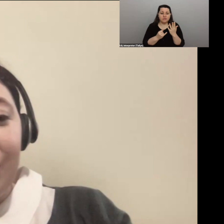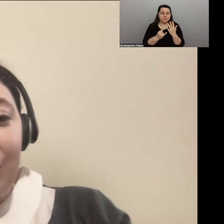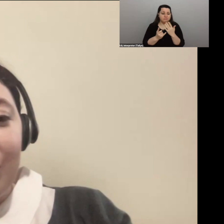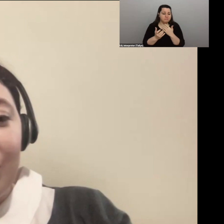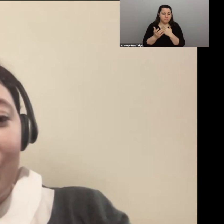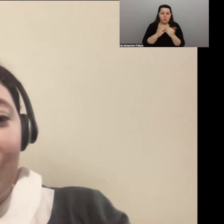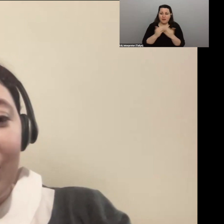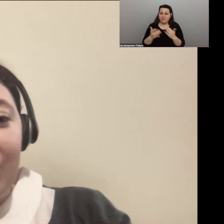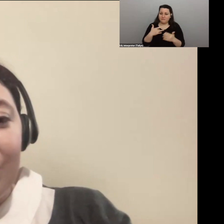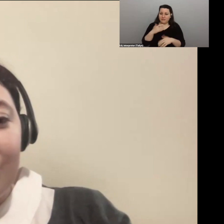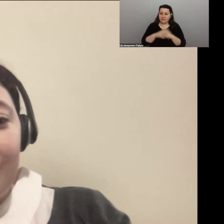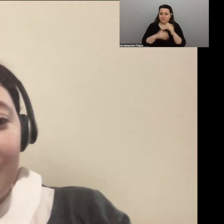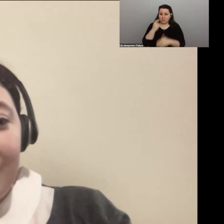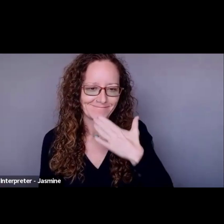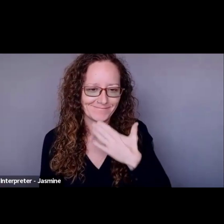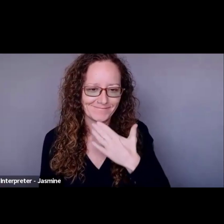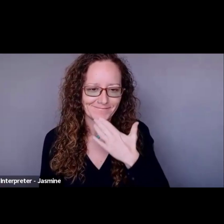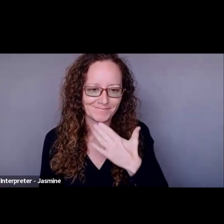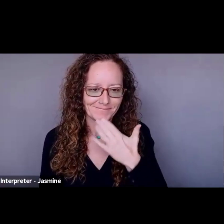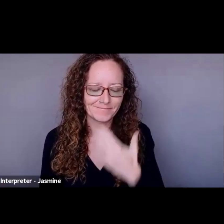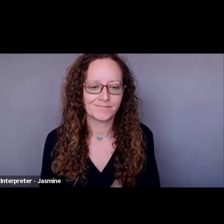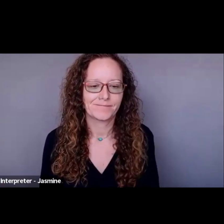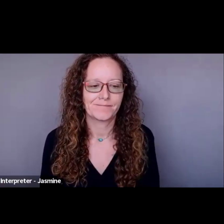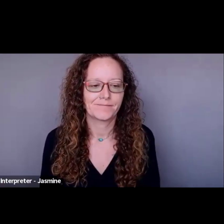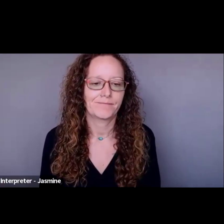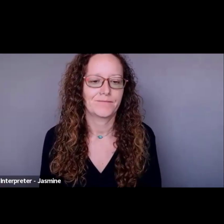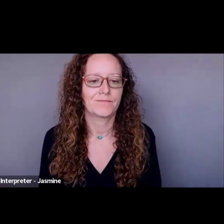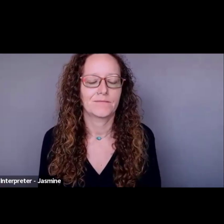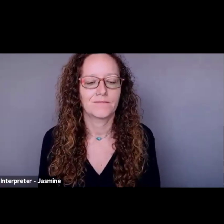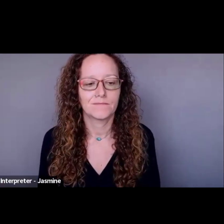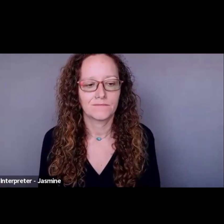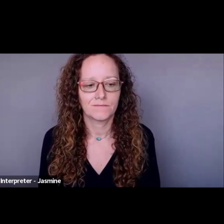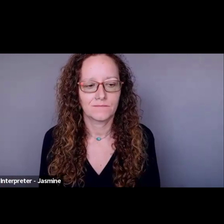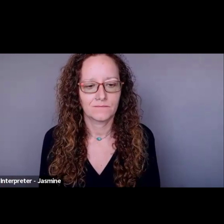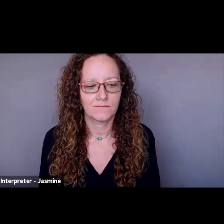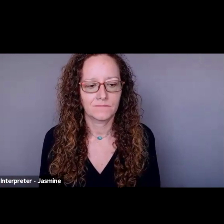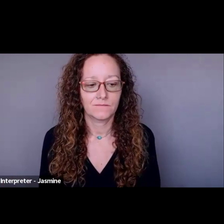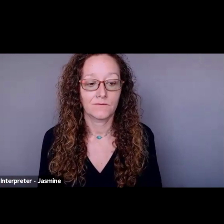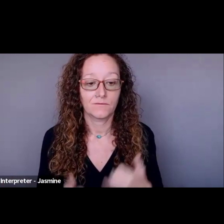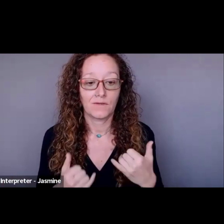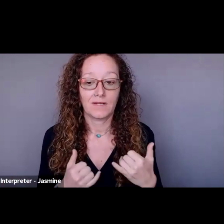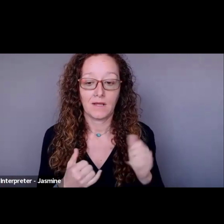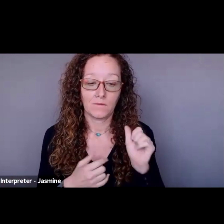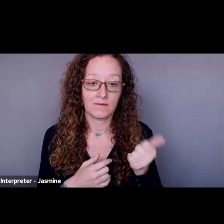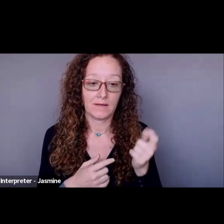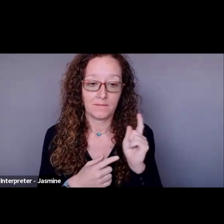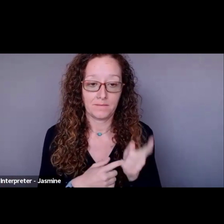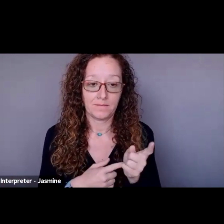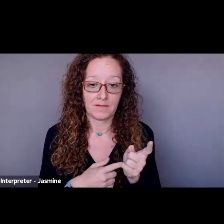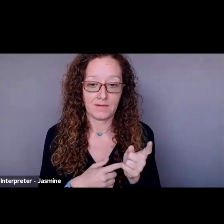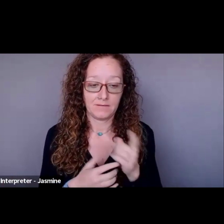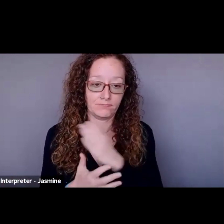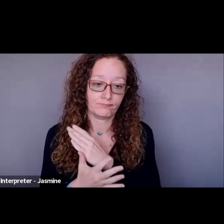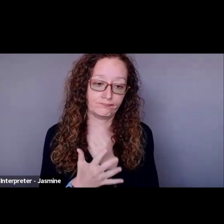is comfortable for you. So we're 10 minutes through the 20 minutes that